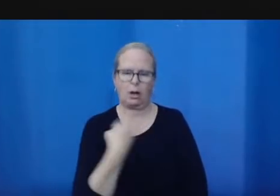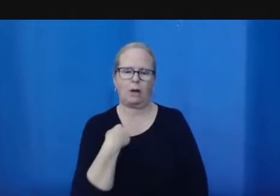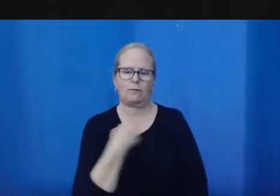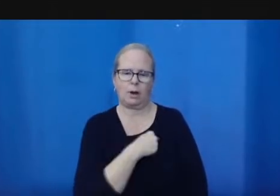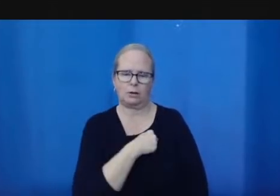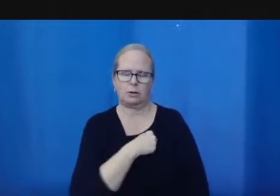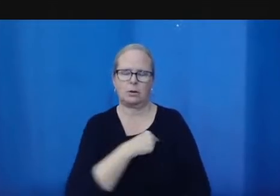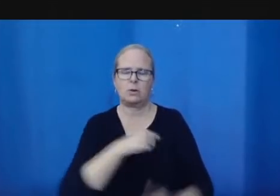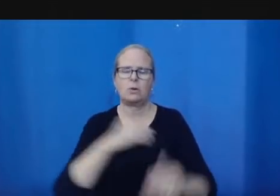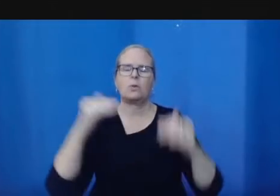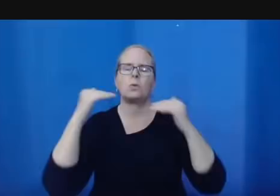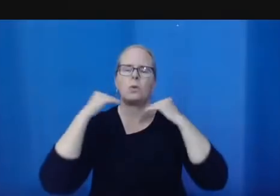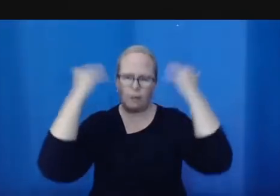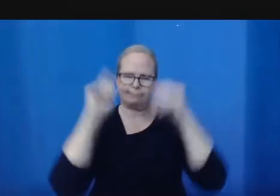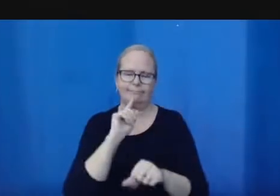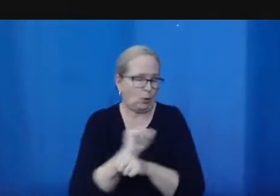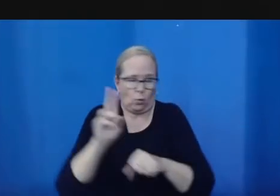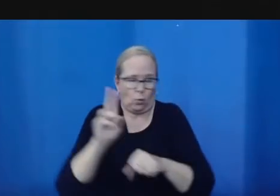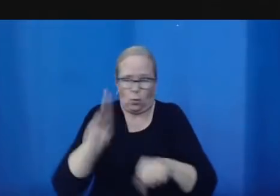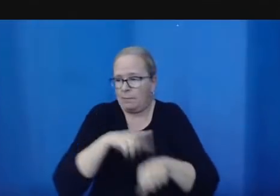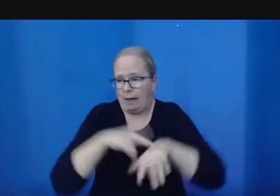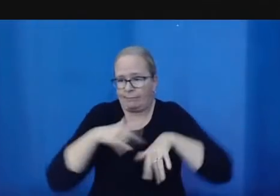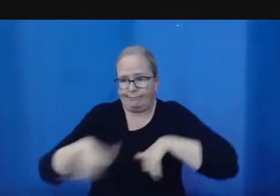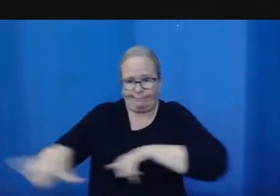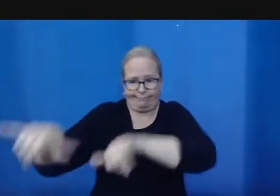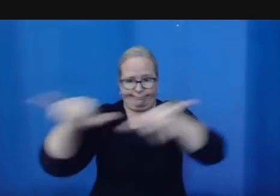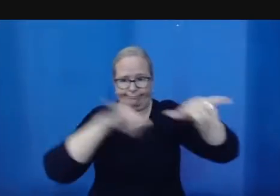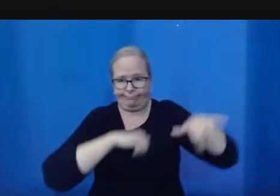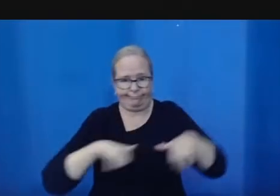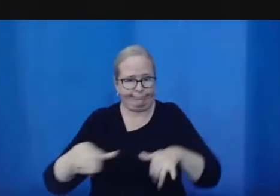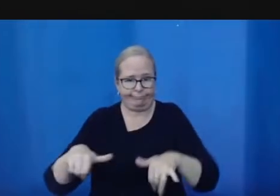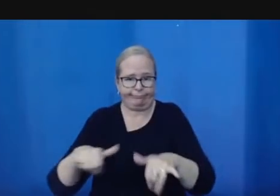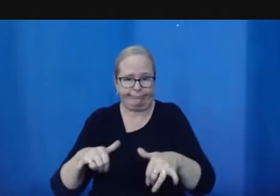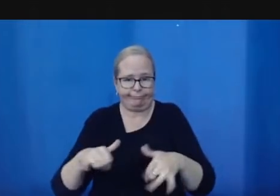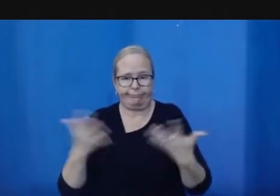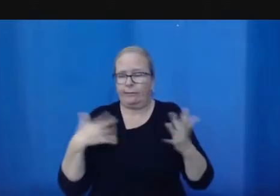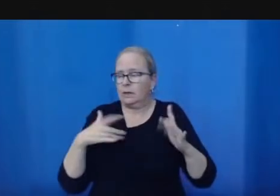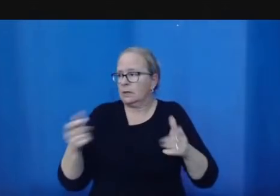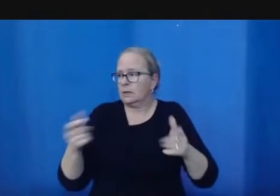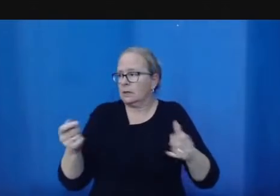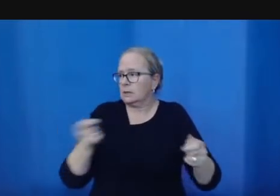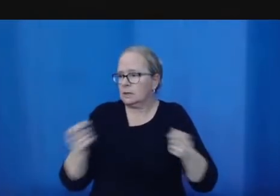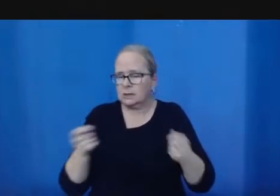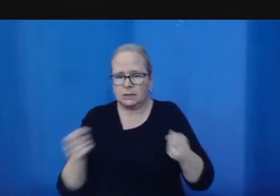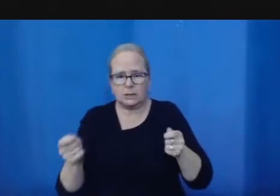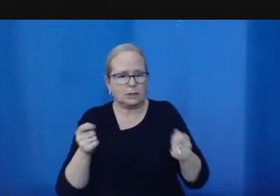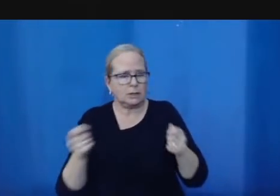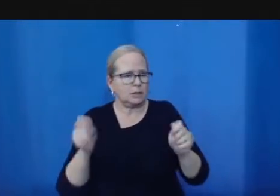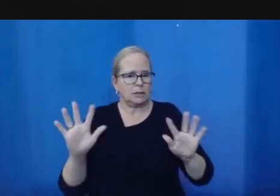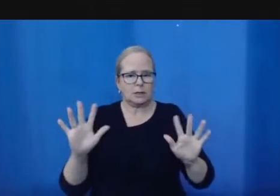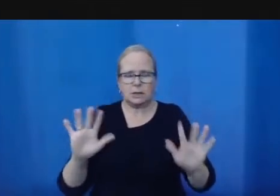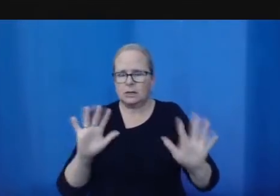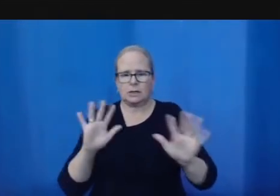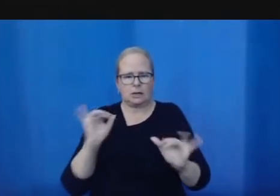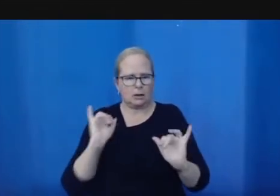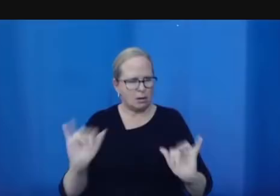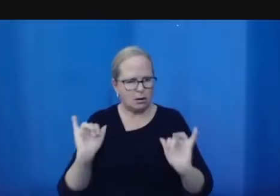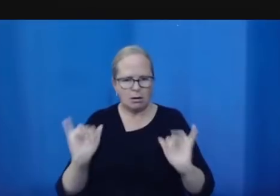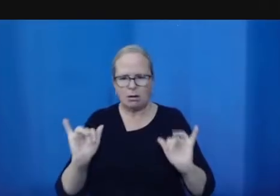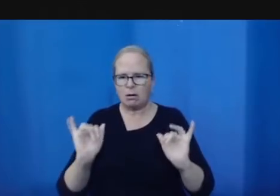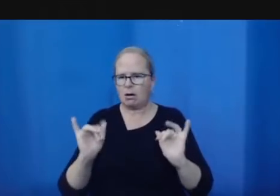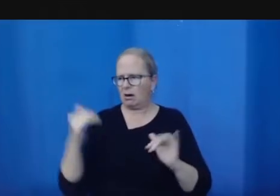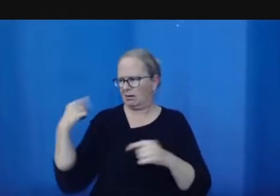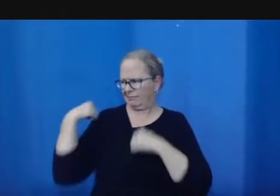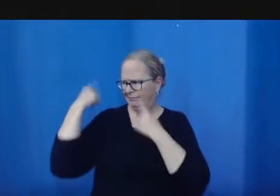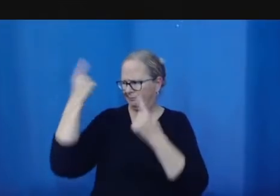through before. It's changing in real time. How we have to adjust to that is continually